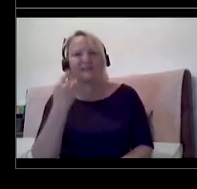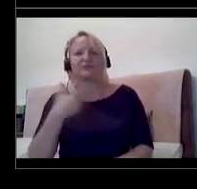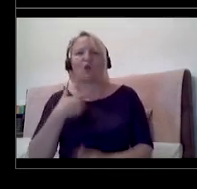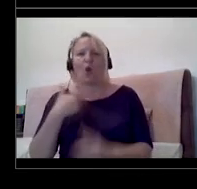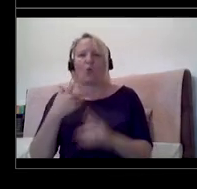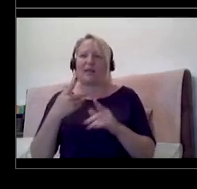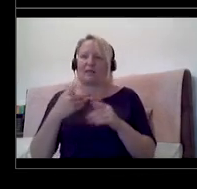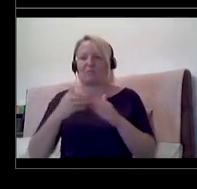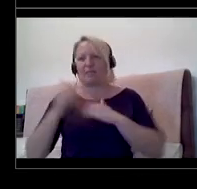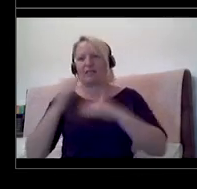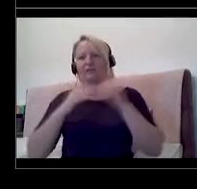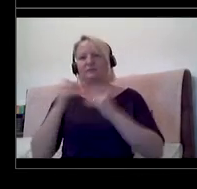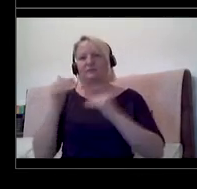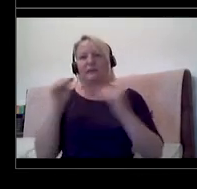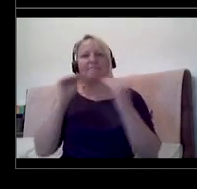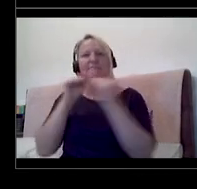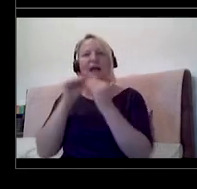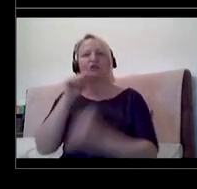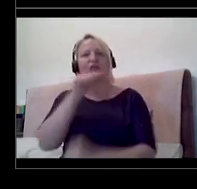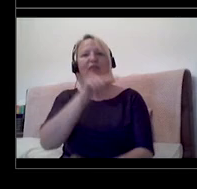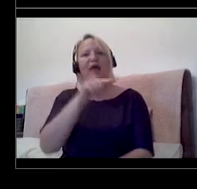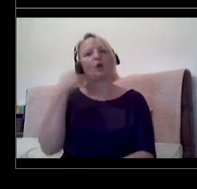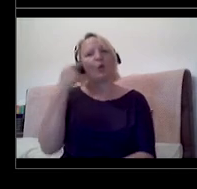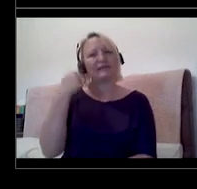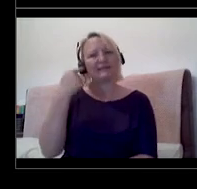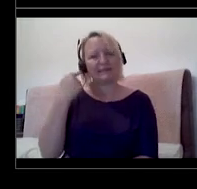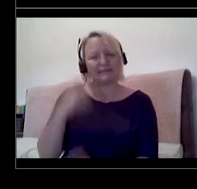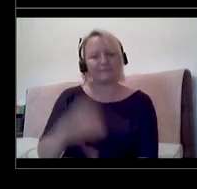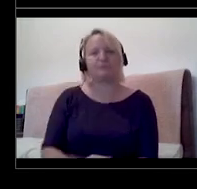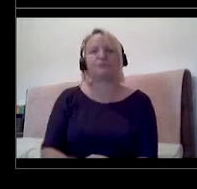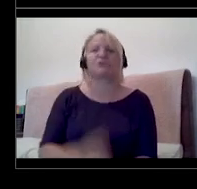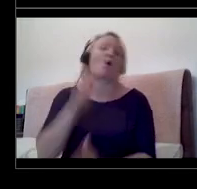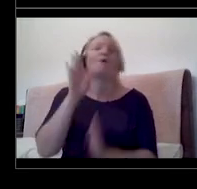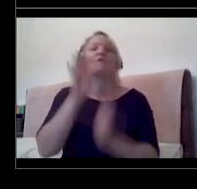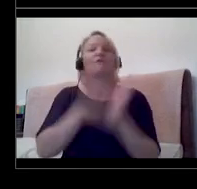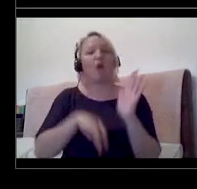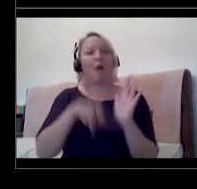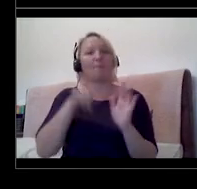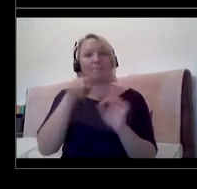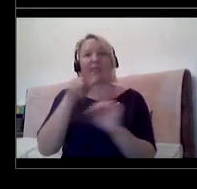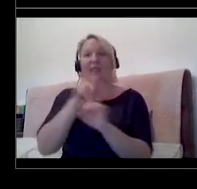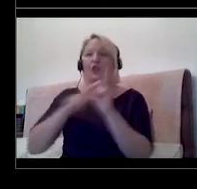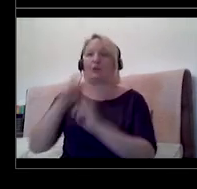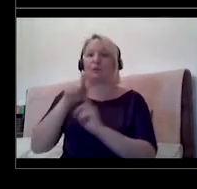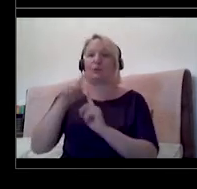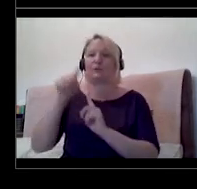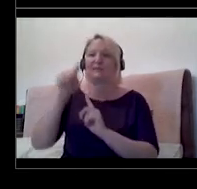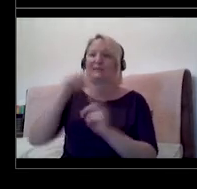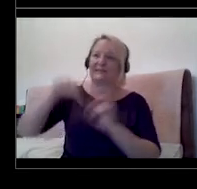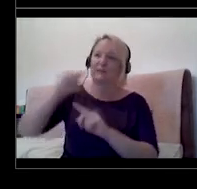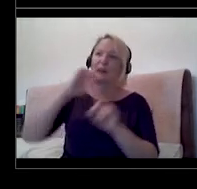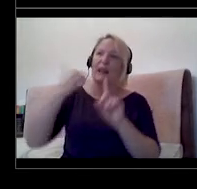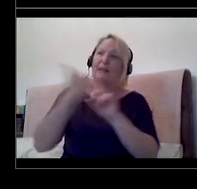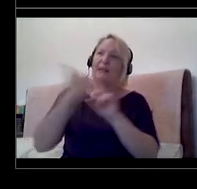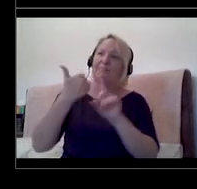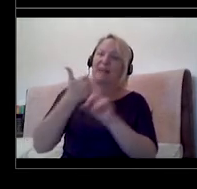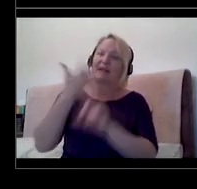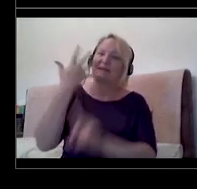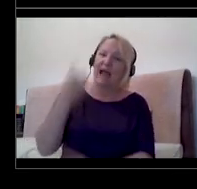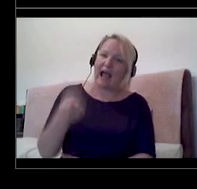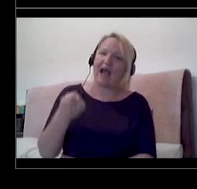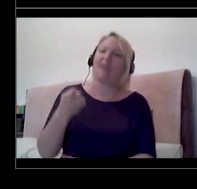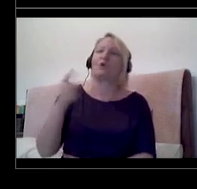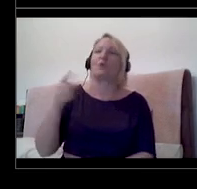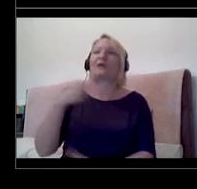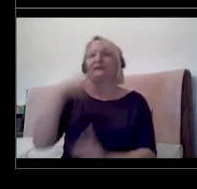scheme. From that, and understanding how these communities are impacted, we choose where we need to site the noise barriers in